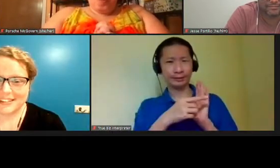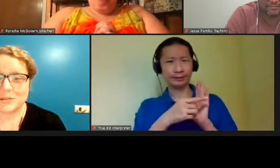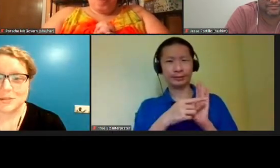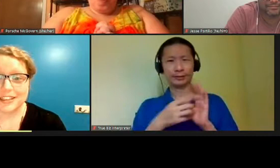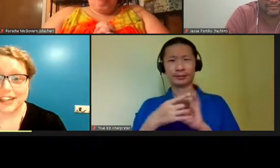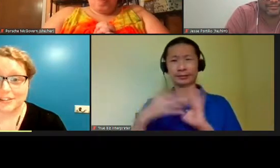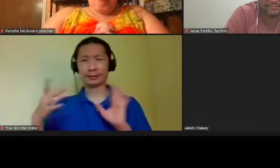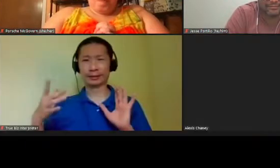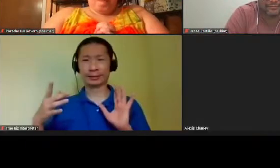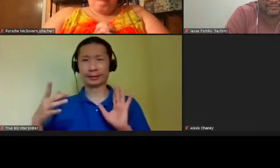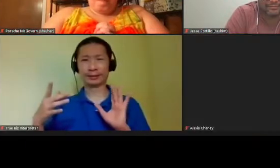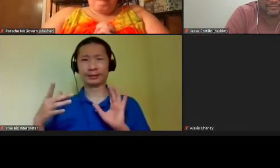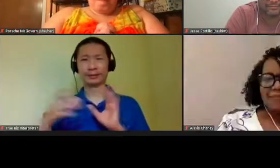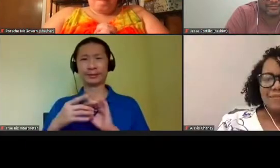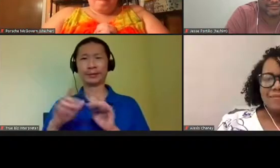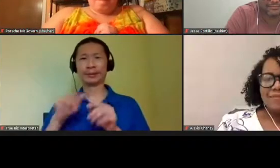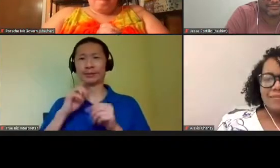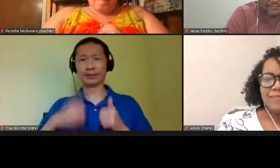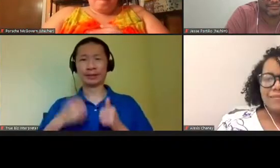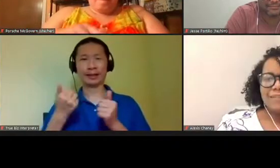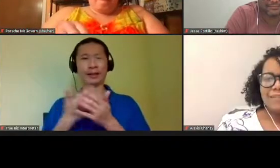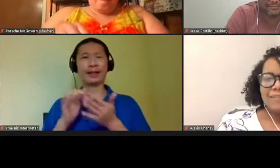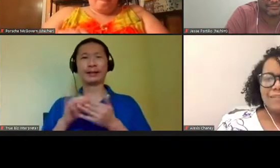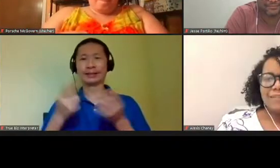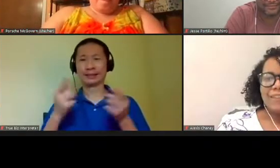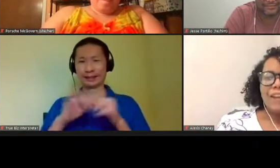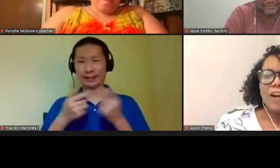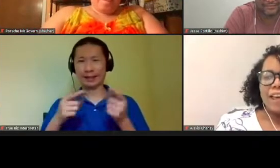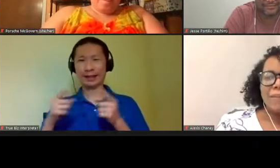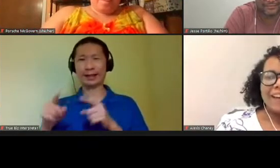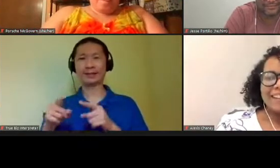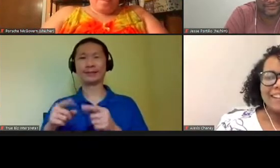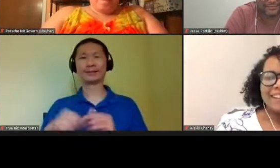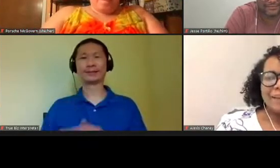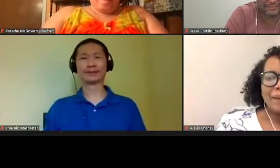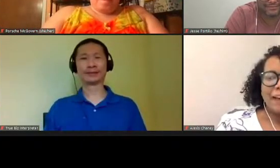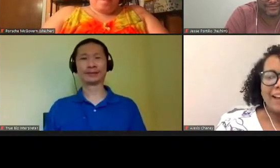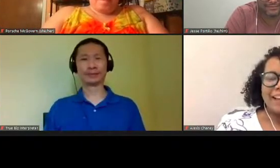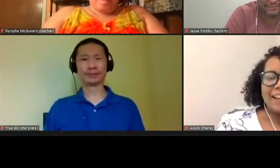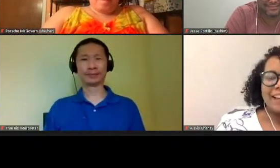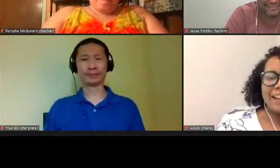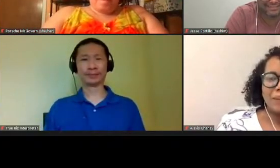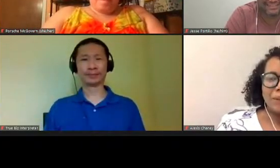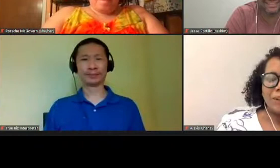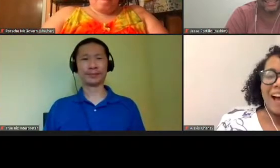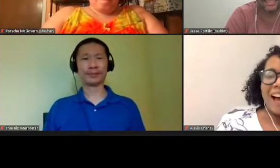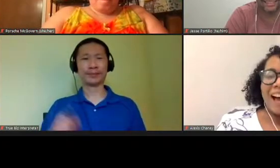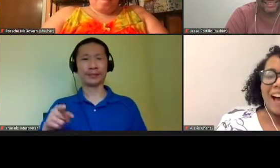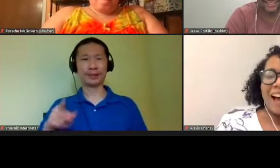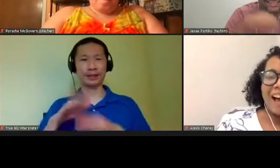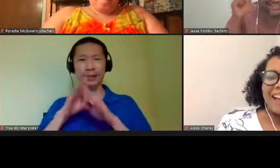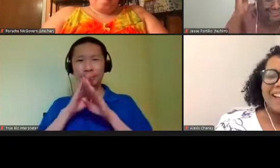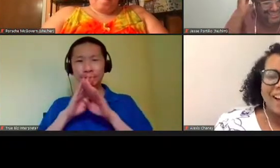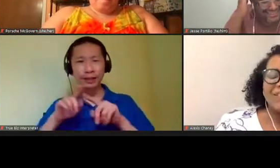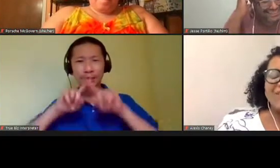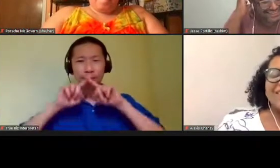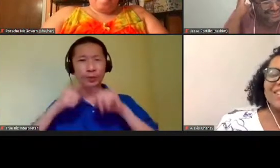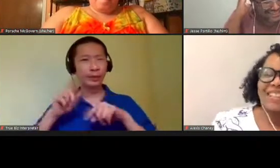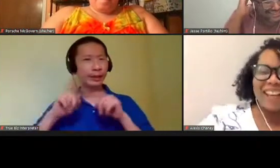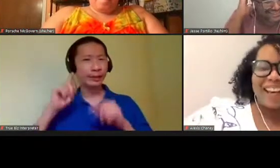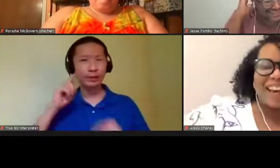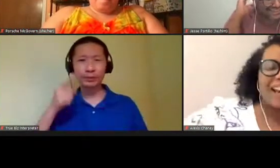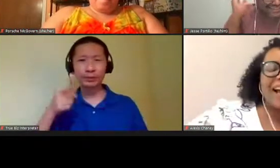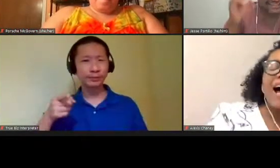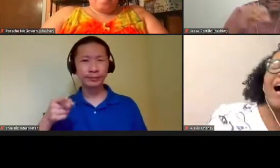Oh, this is real life, everyone. This is how it is. Yeah. Yes, you were on silence, though.